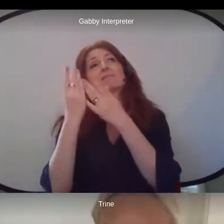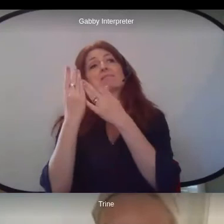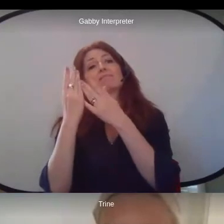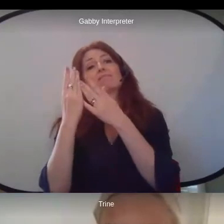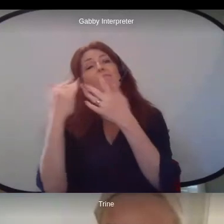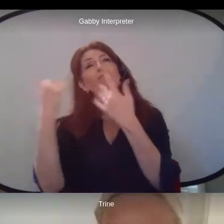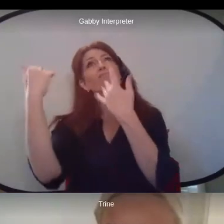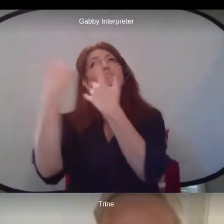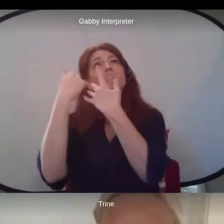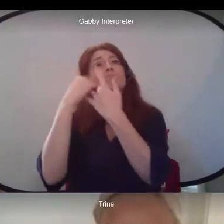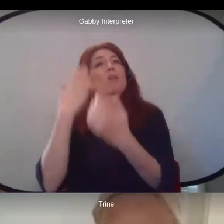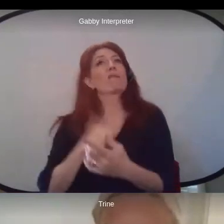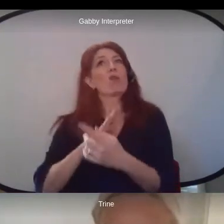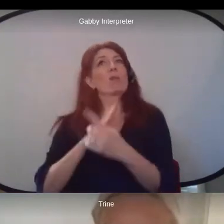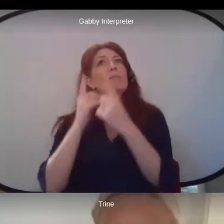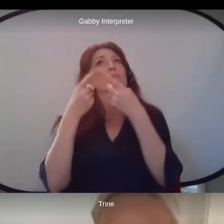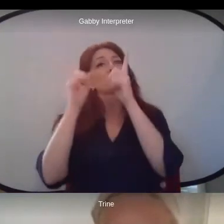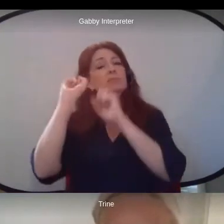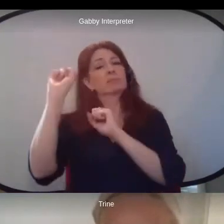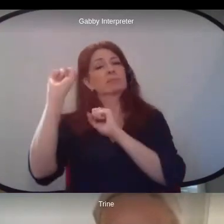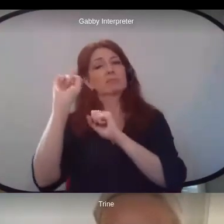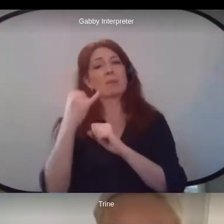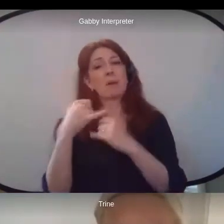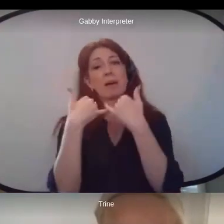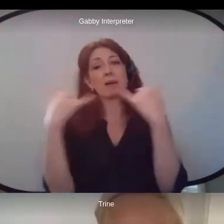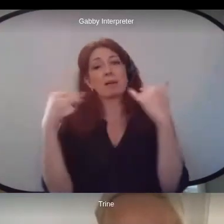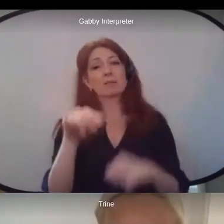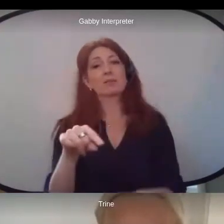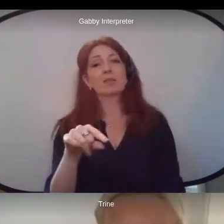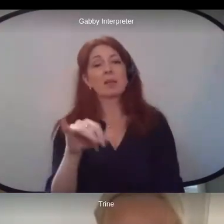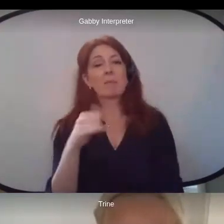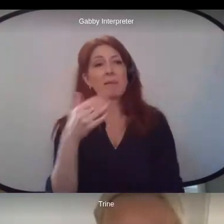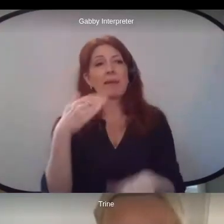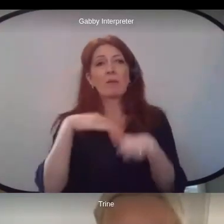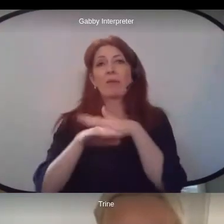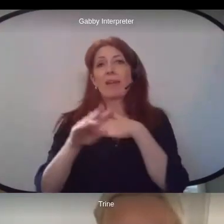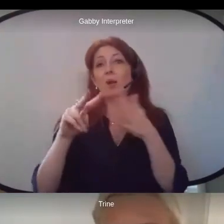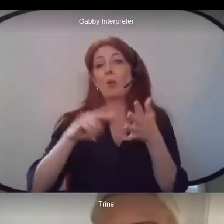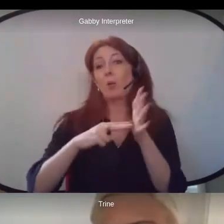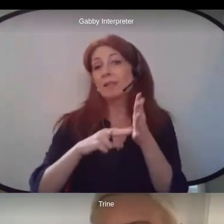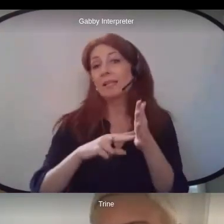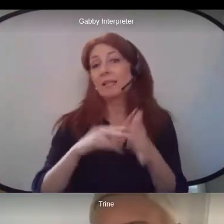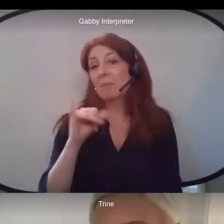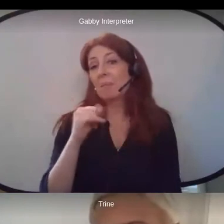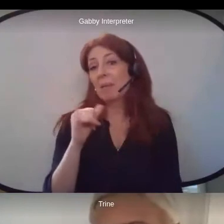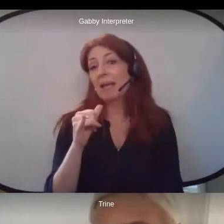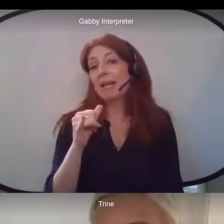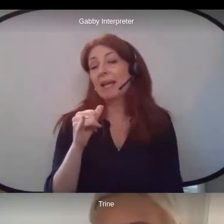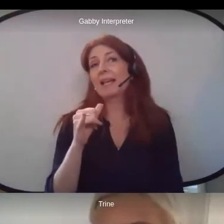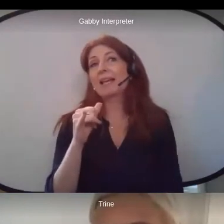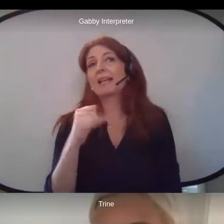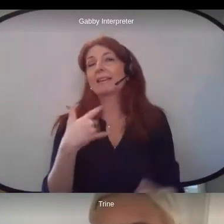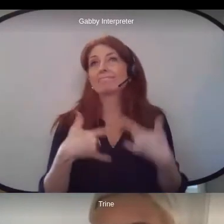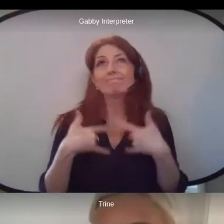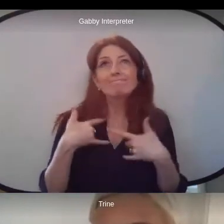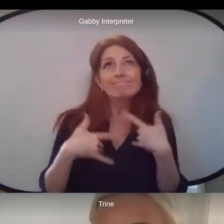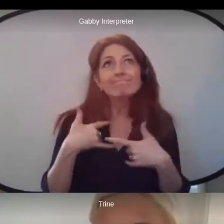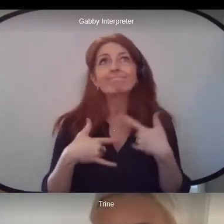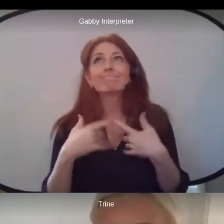suppose an audience member that is probably caught in an organization, maybe are hopefully inspired or enthused or thinking